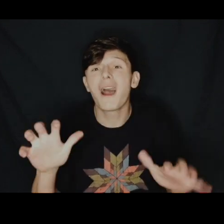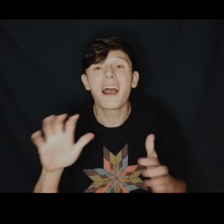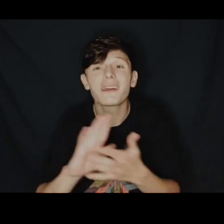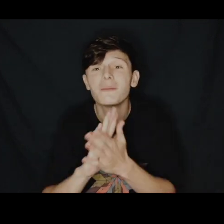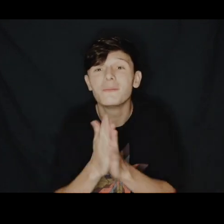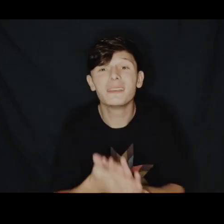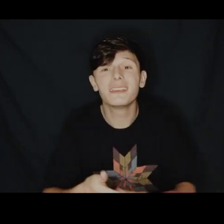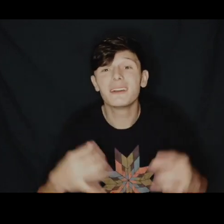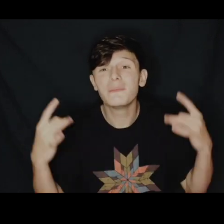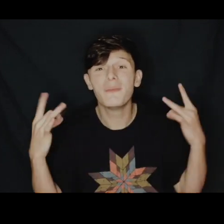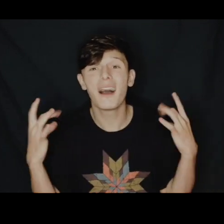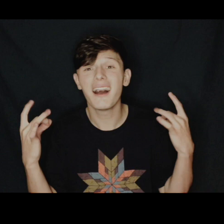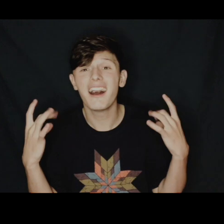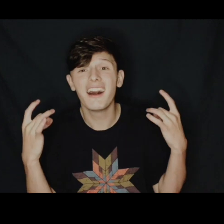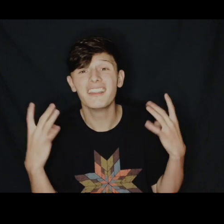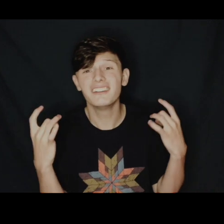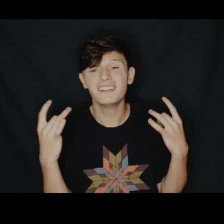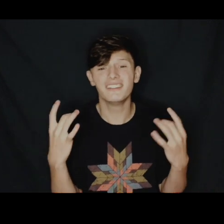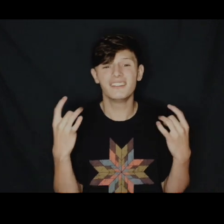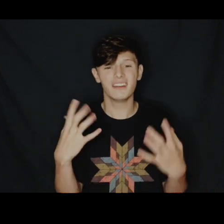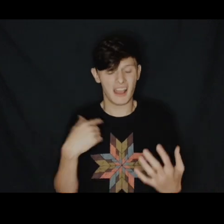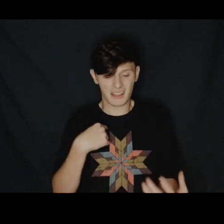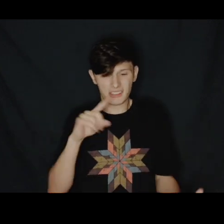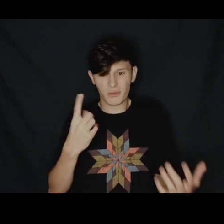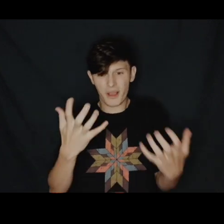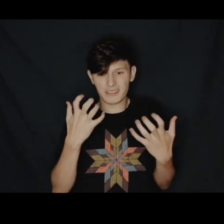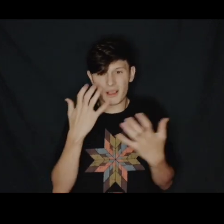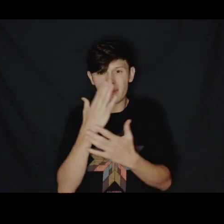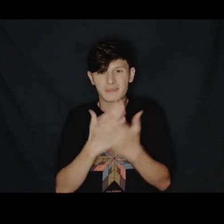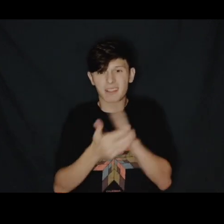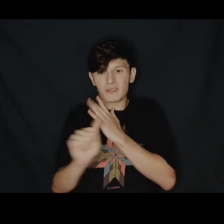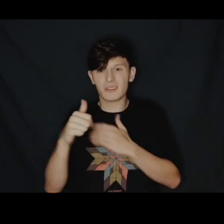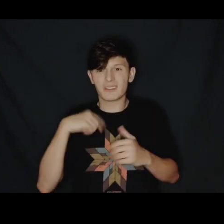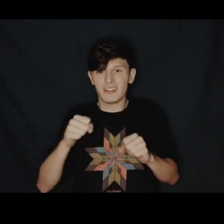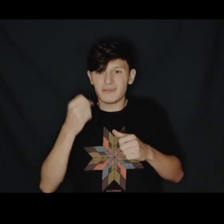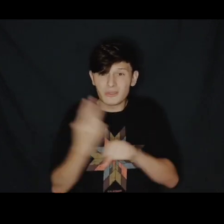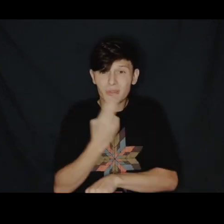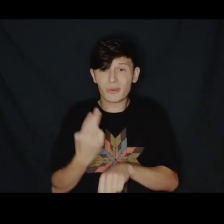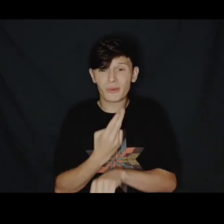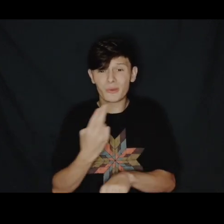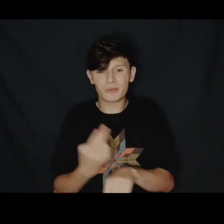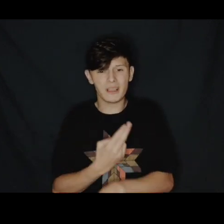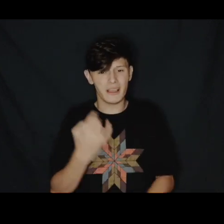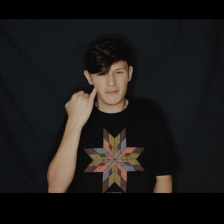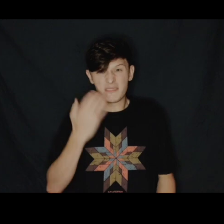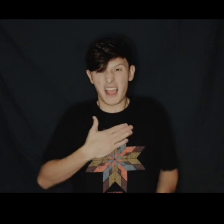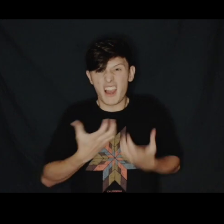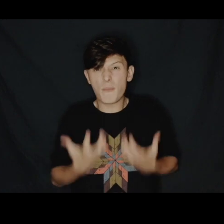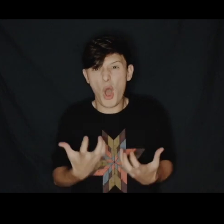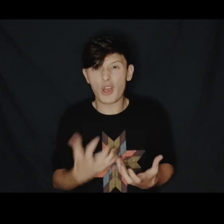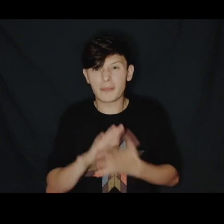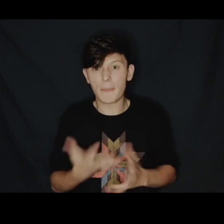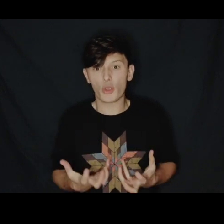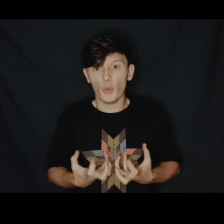don't wanna be a baller, just want some skills to count on. If my nuts were